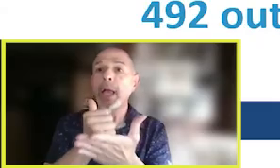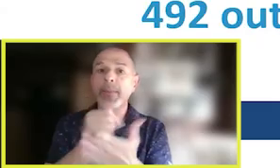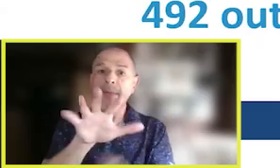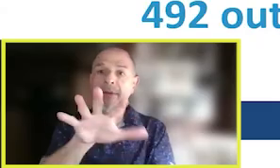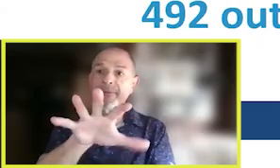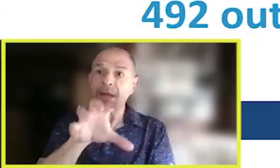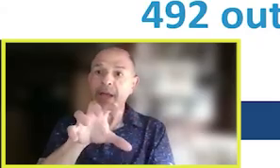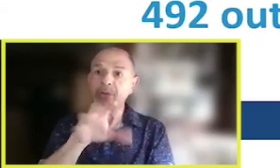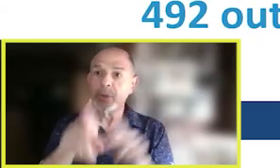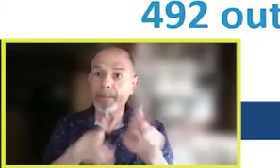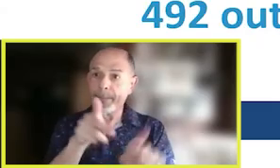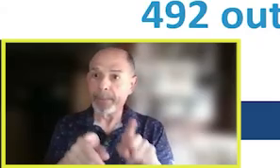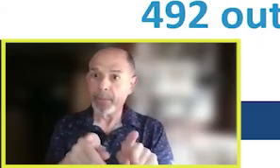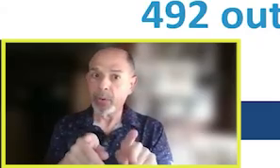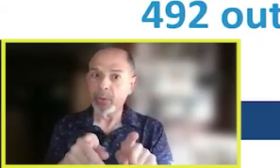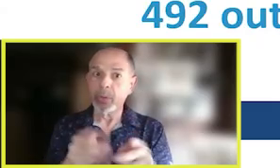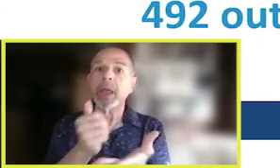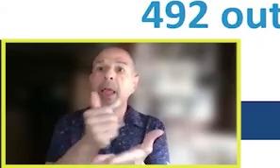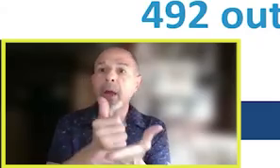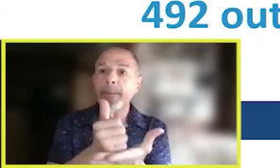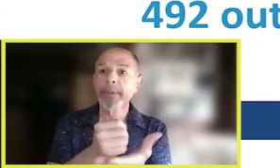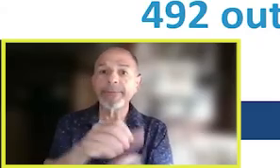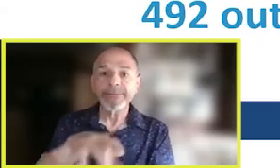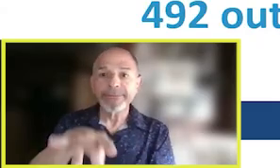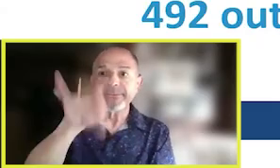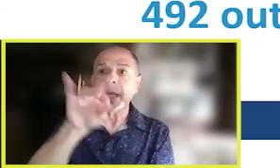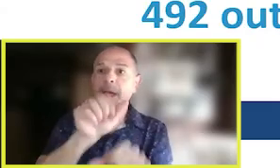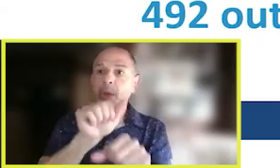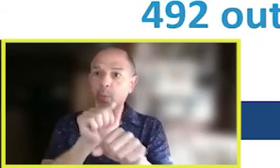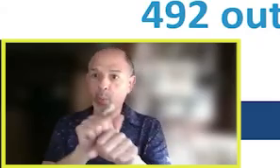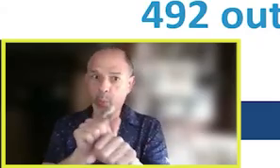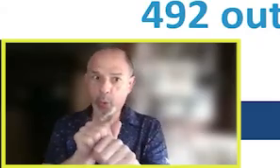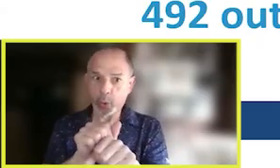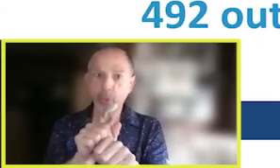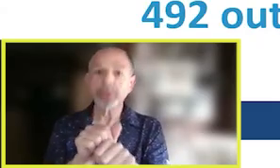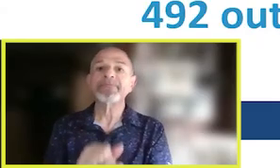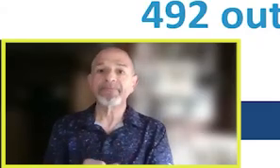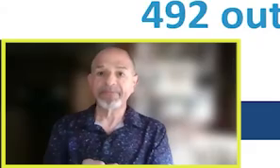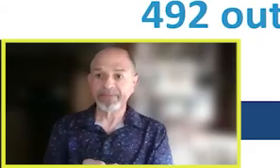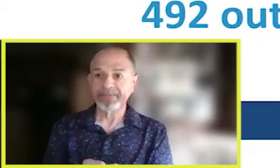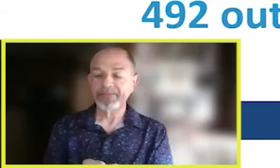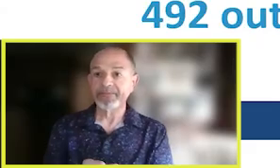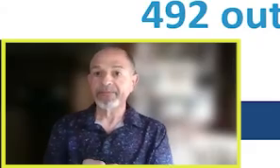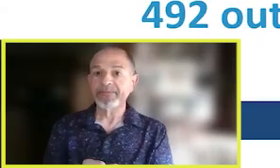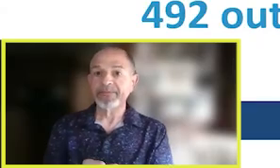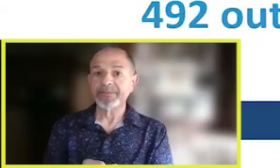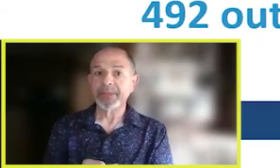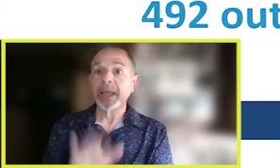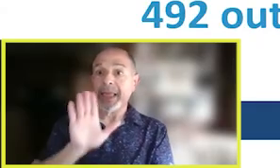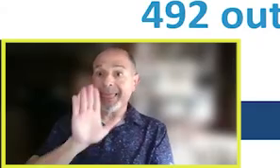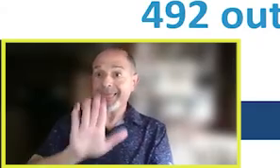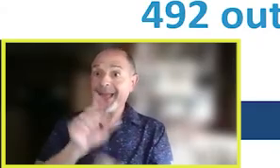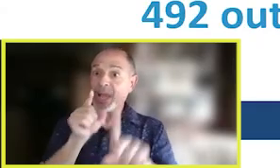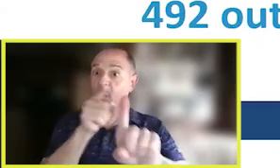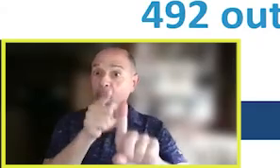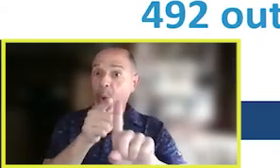had jobs before get a job, find some type of employment. And I just want to say that we are very close to